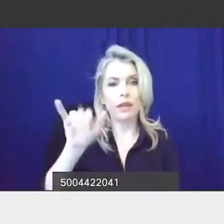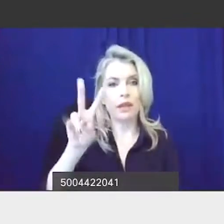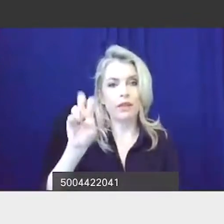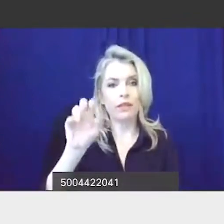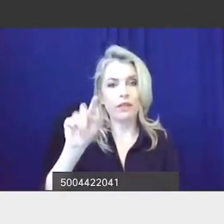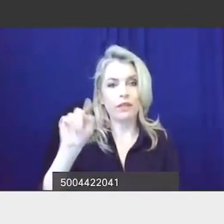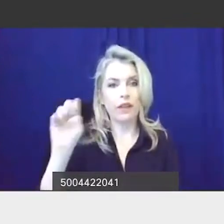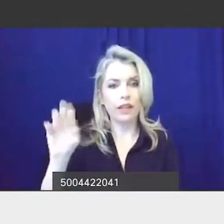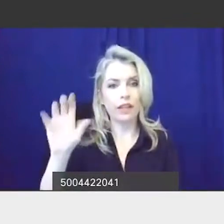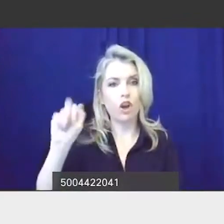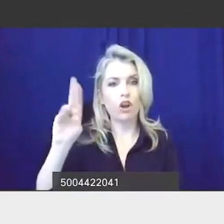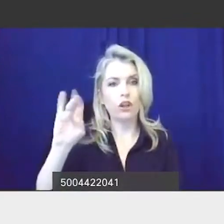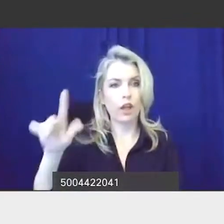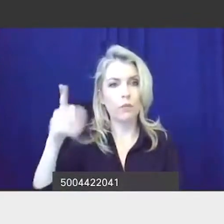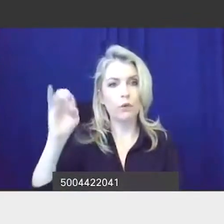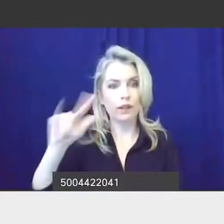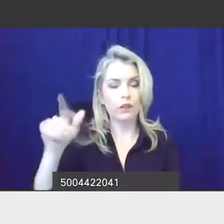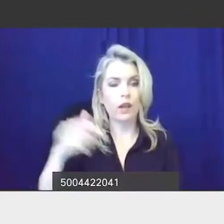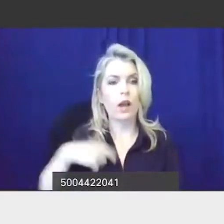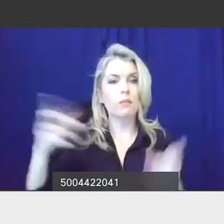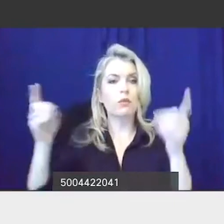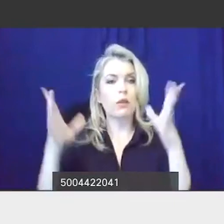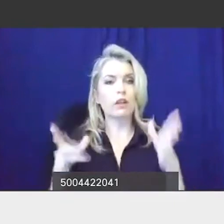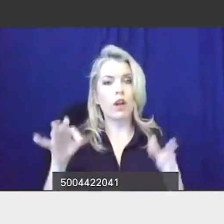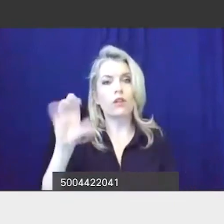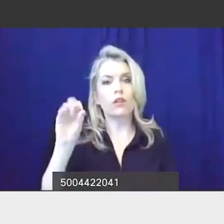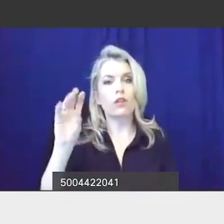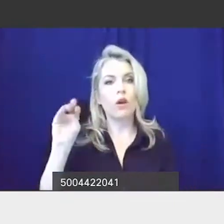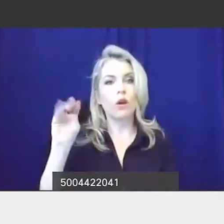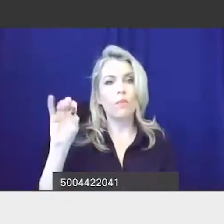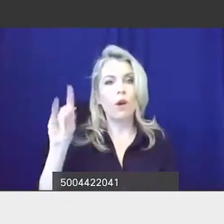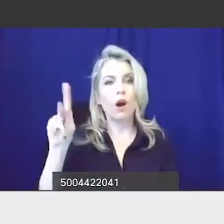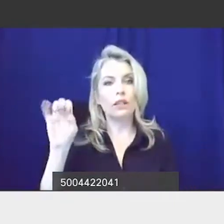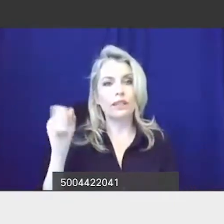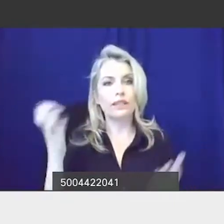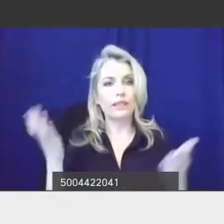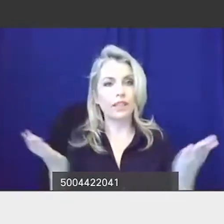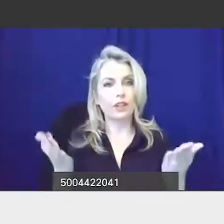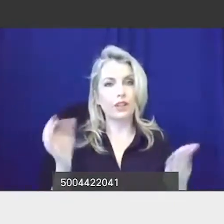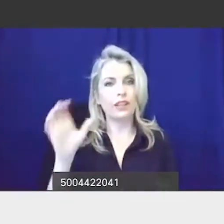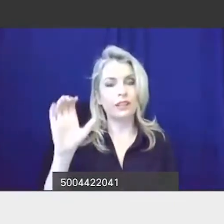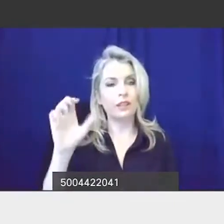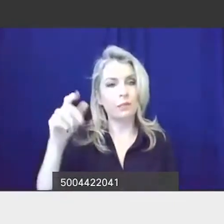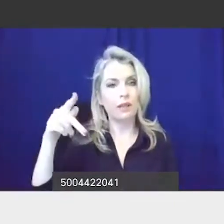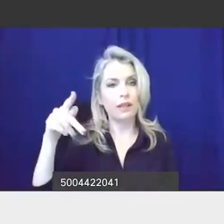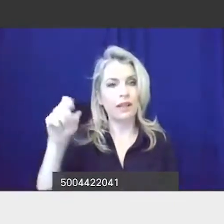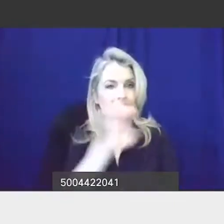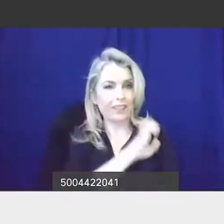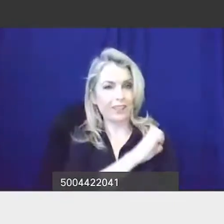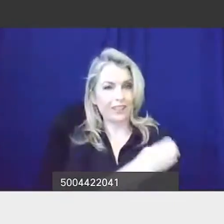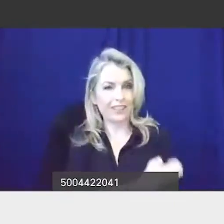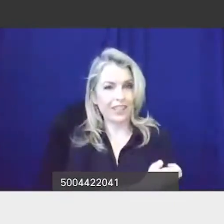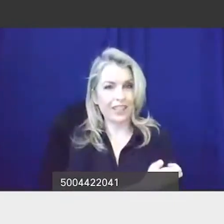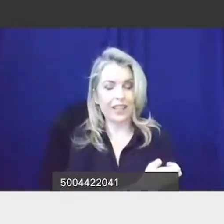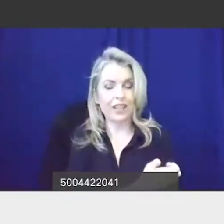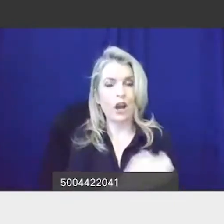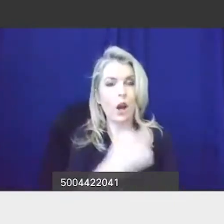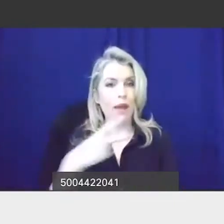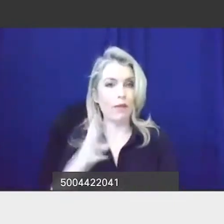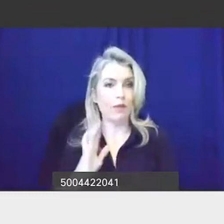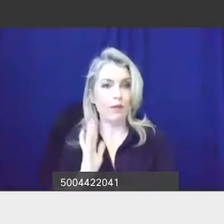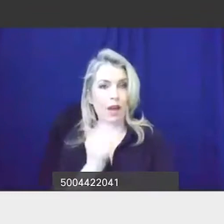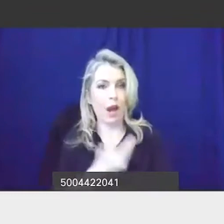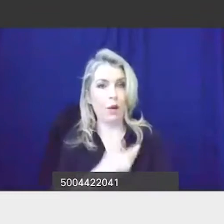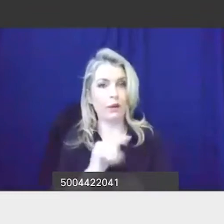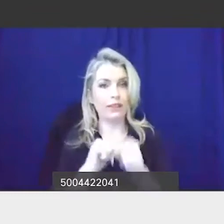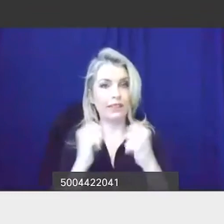am the Director of Commodities Procurement and Process Improvement here at CPS Energy. On behalf of our CPS Energy team, we're